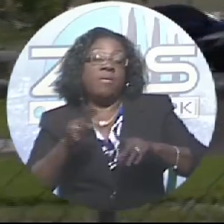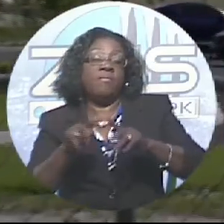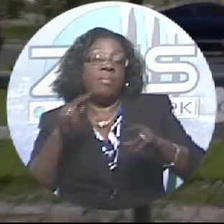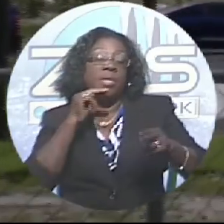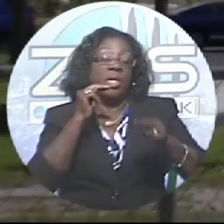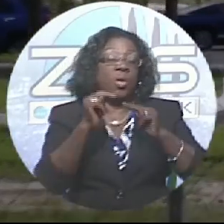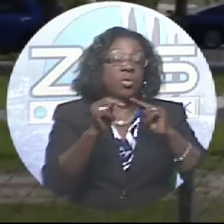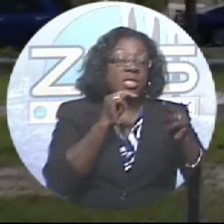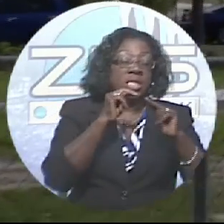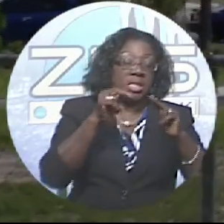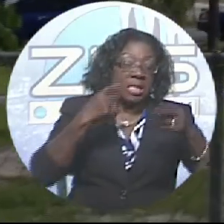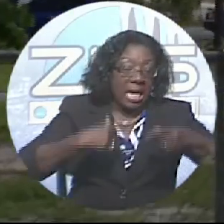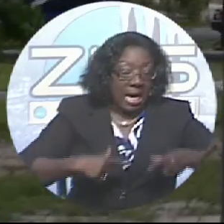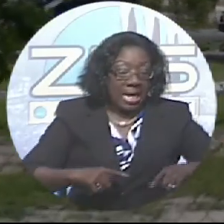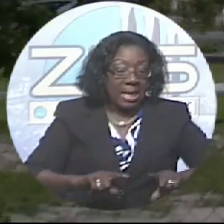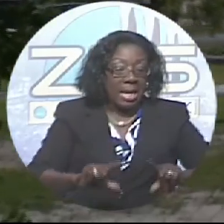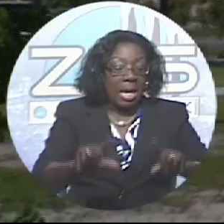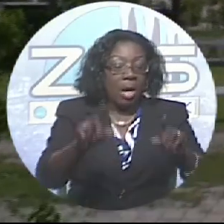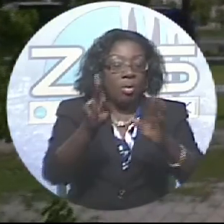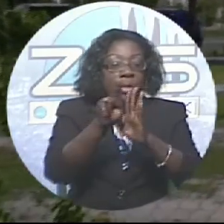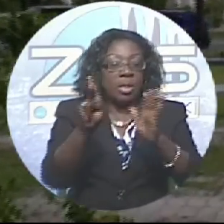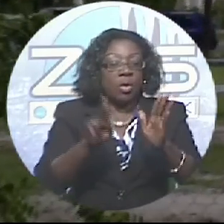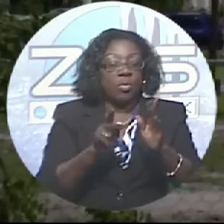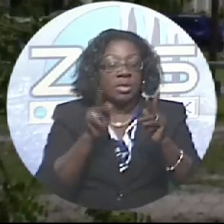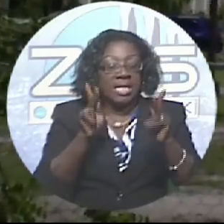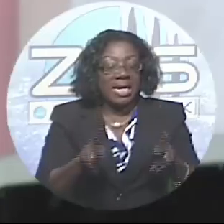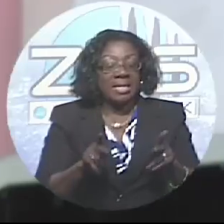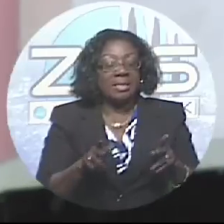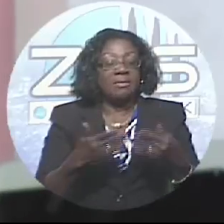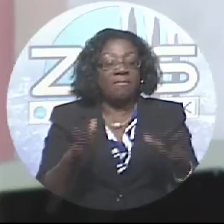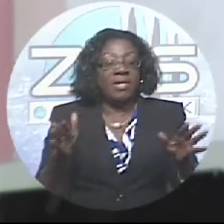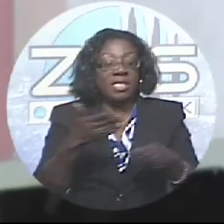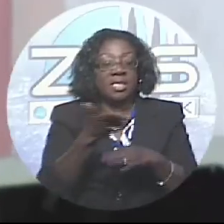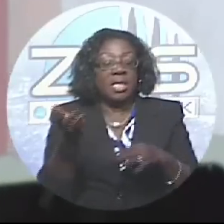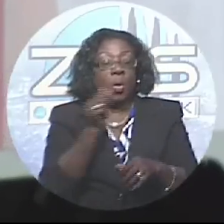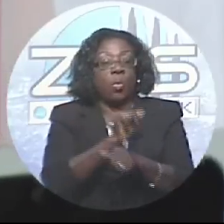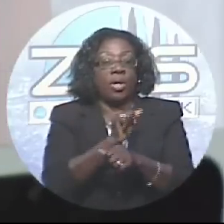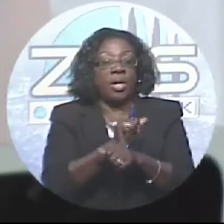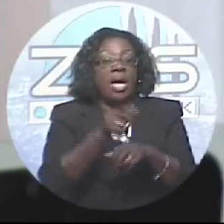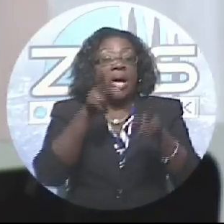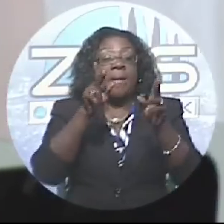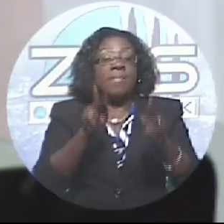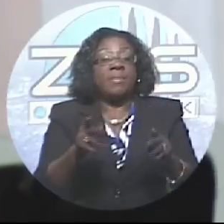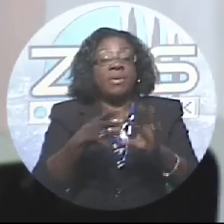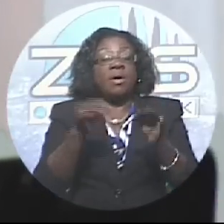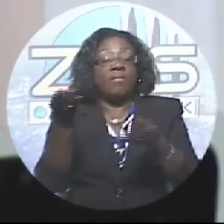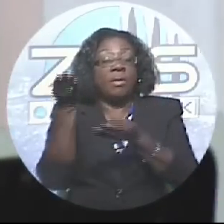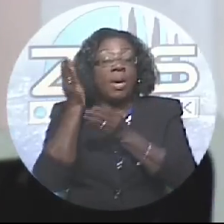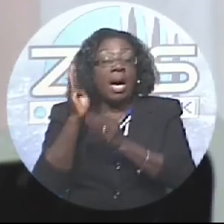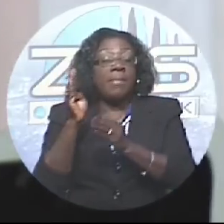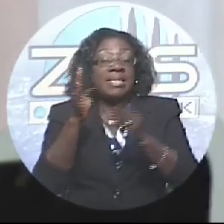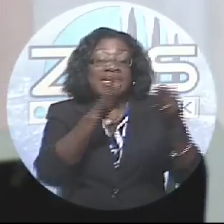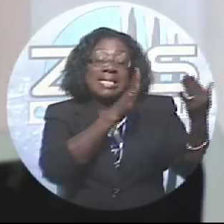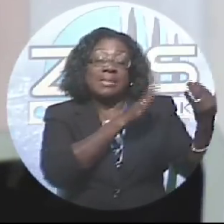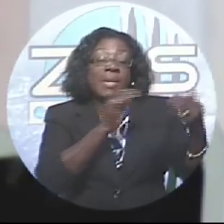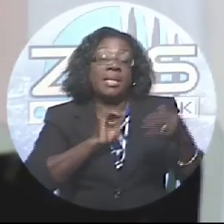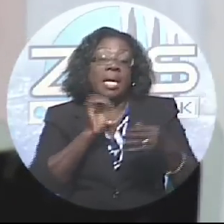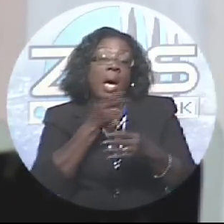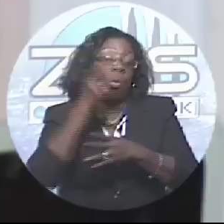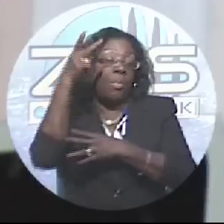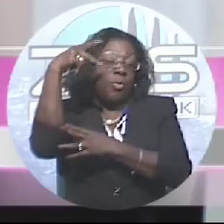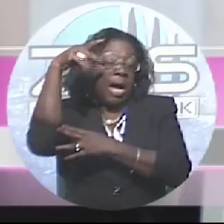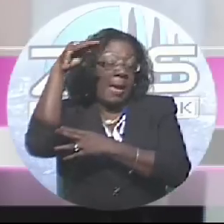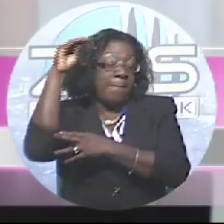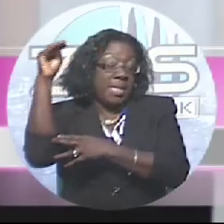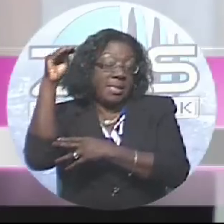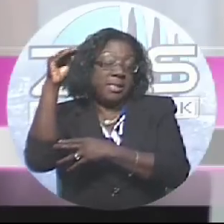and allow the provisional liquidators to carry out their work. The people of the Bahamas expect our Prime Minister, even with